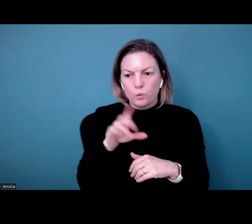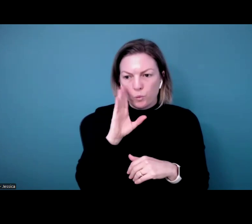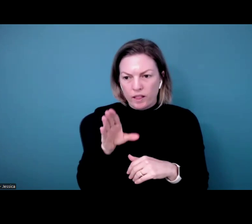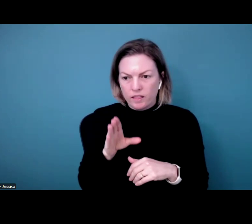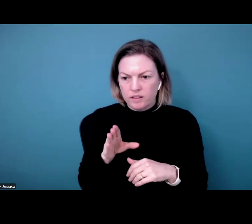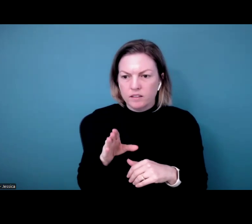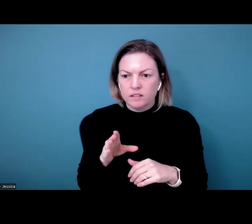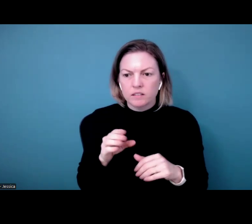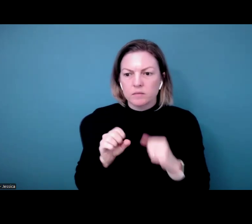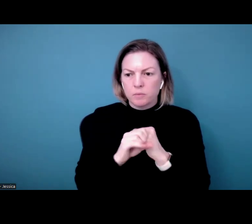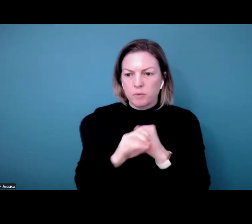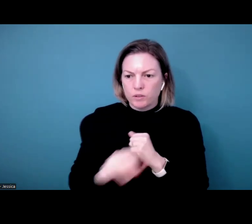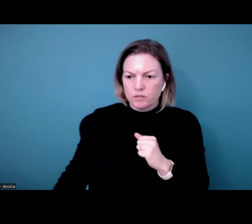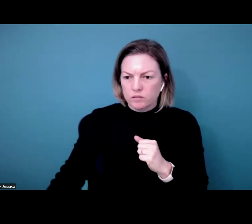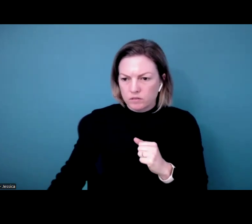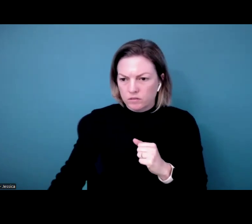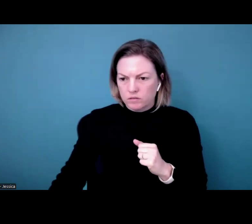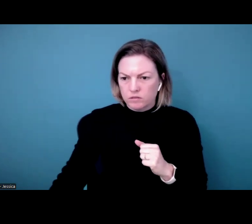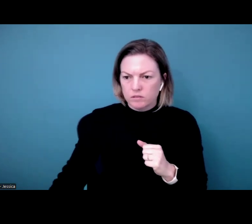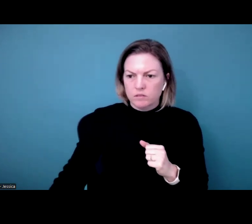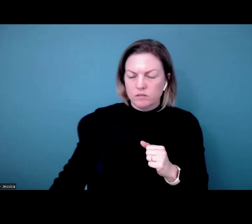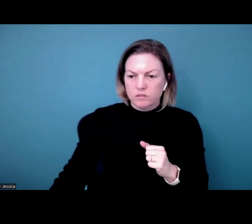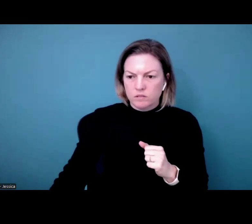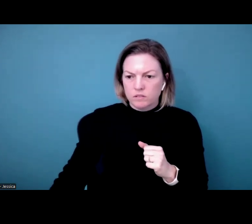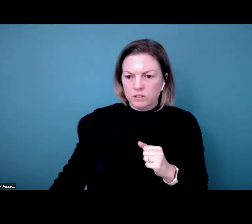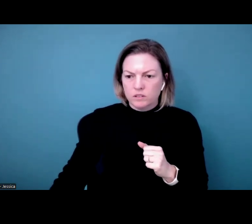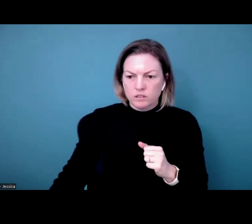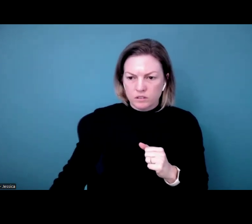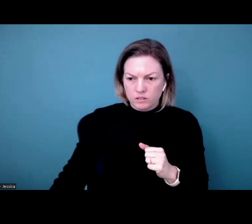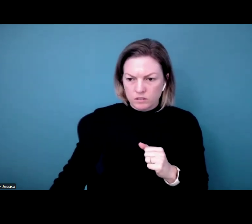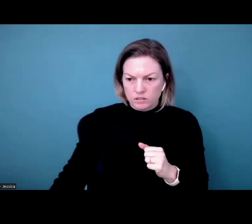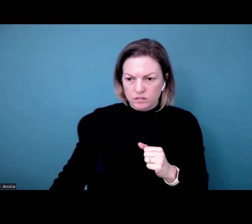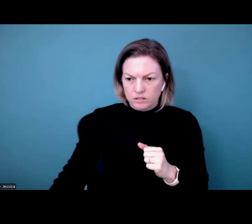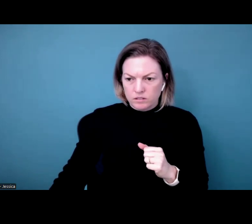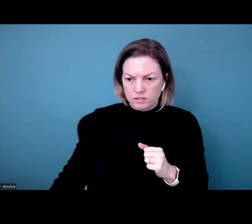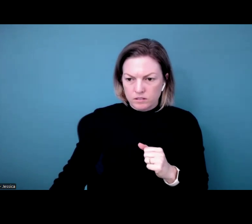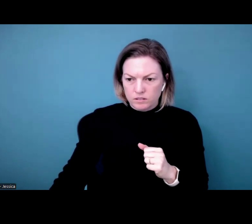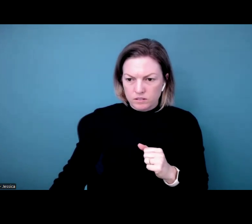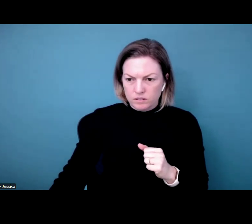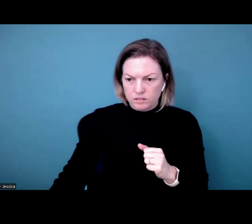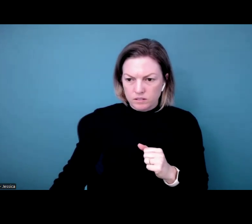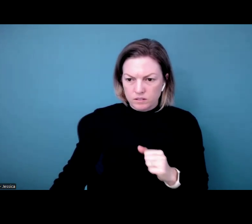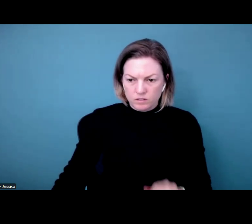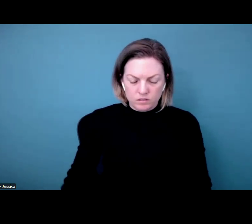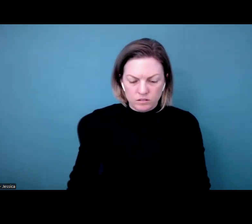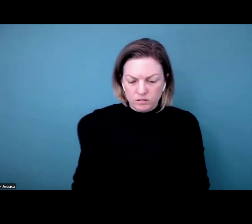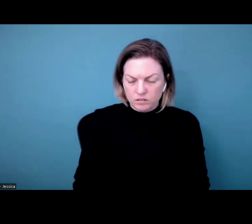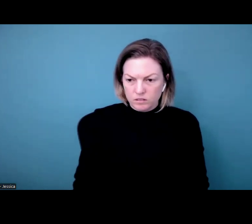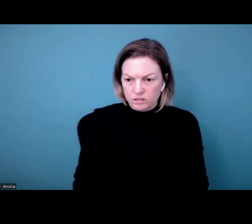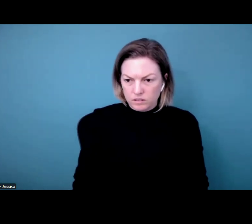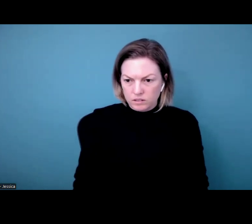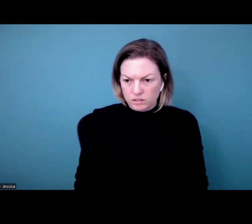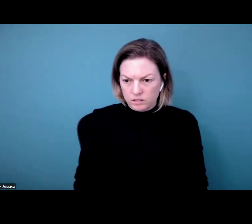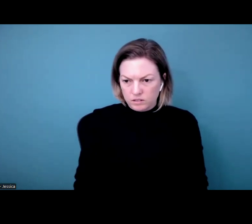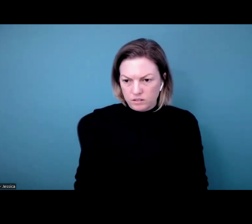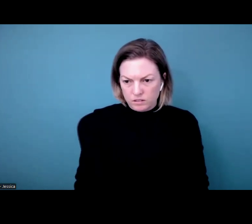little bit of background that this is something that our governor's office and our team in the governor's office really takes great